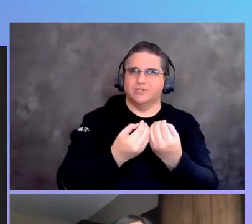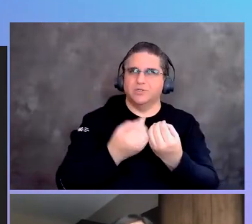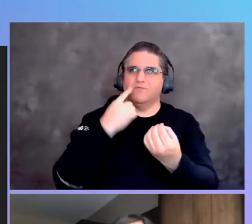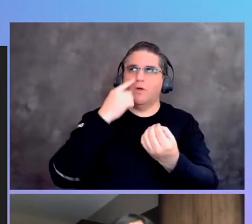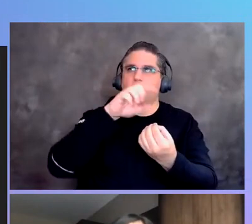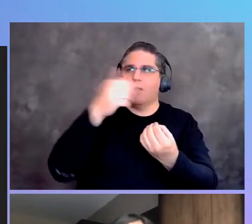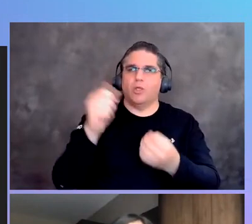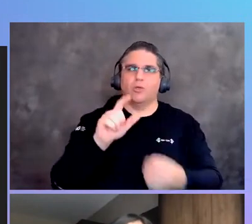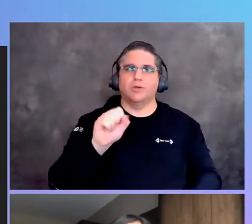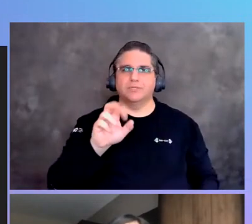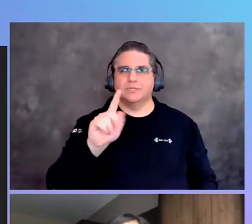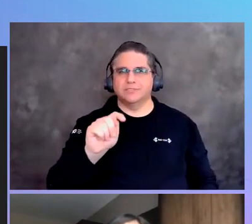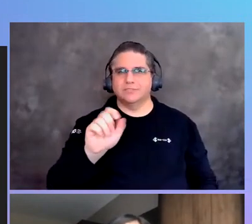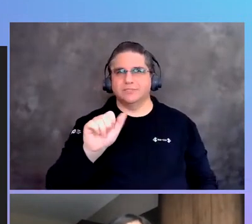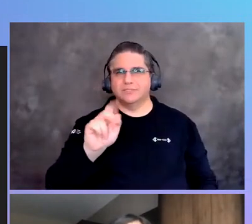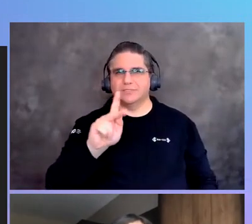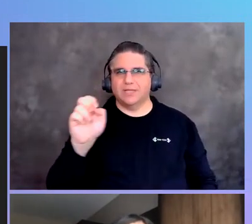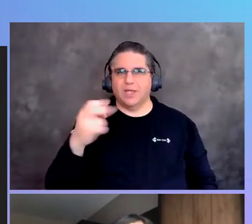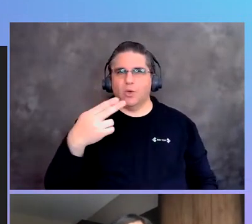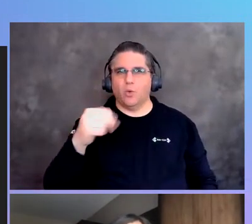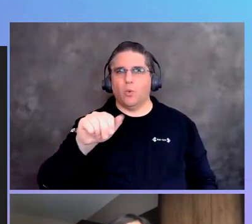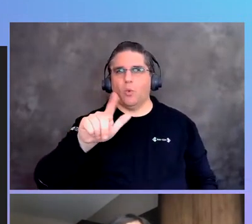nature.